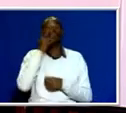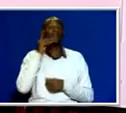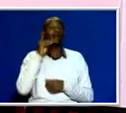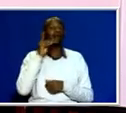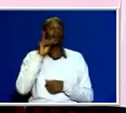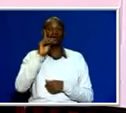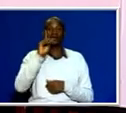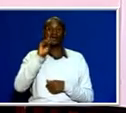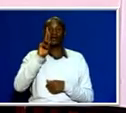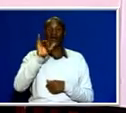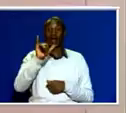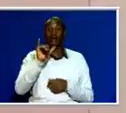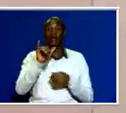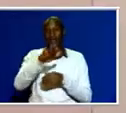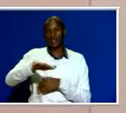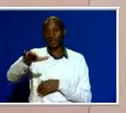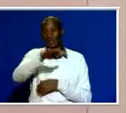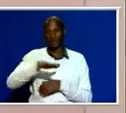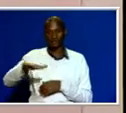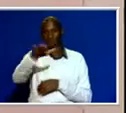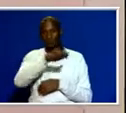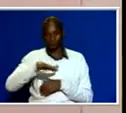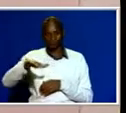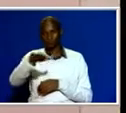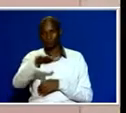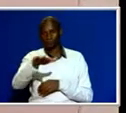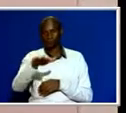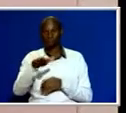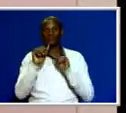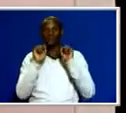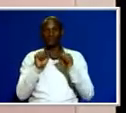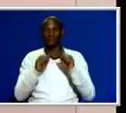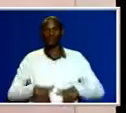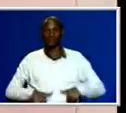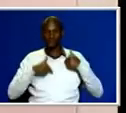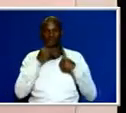areas. Plants that can survive in dry areas.